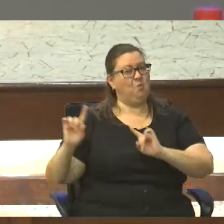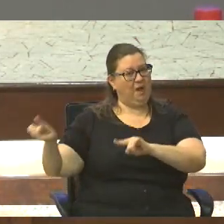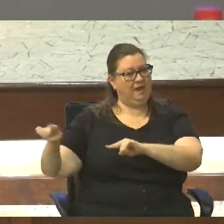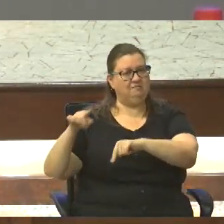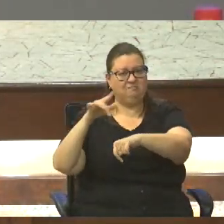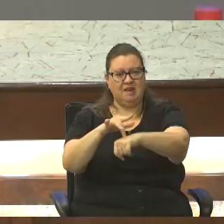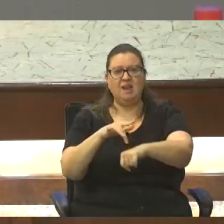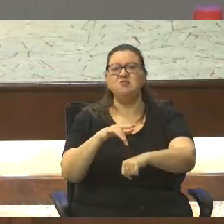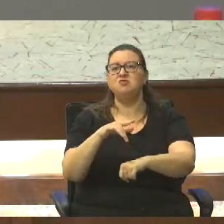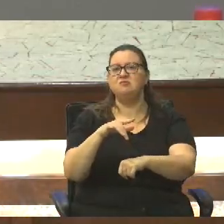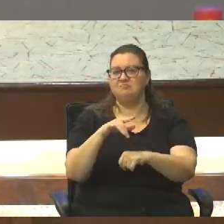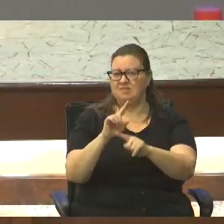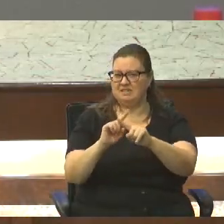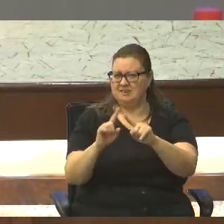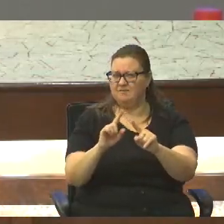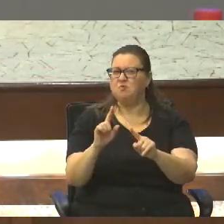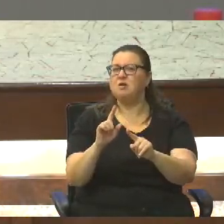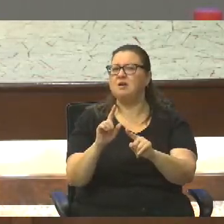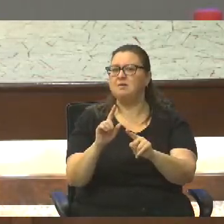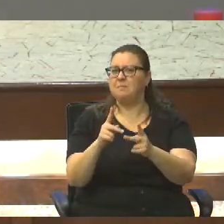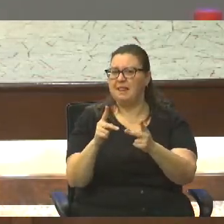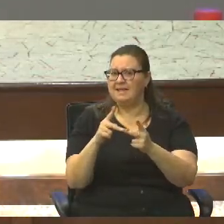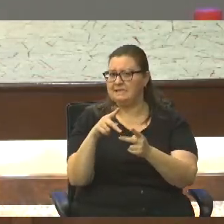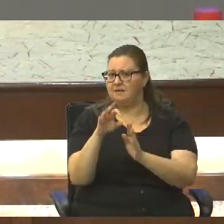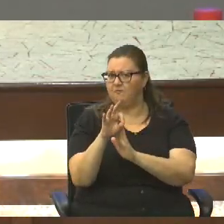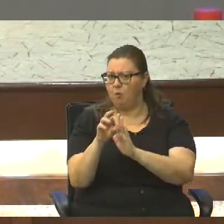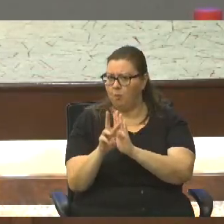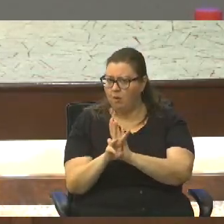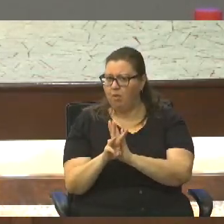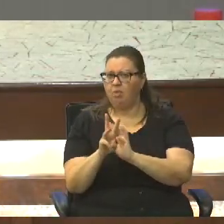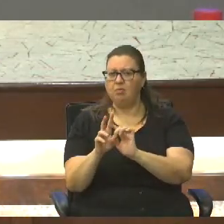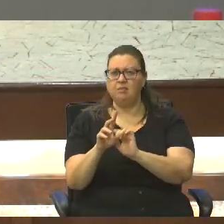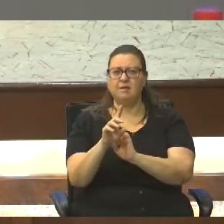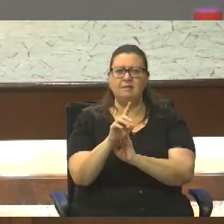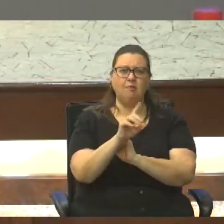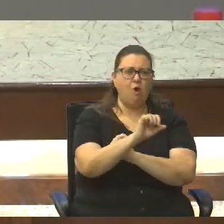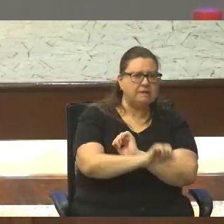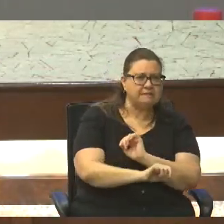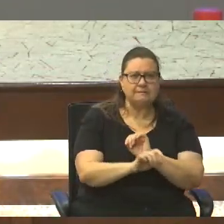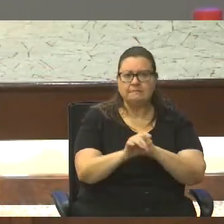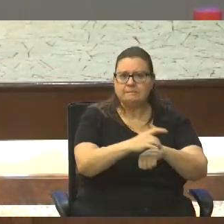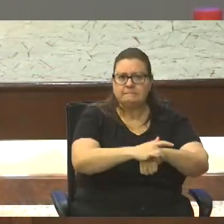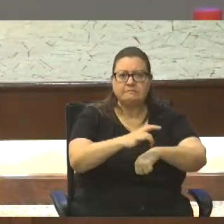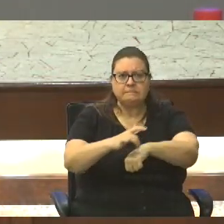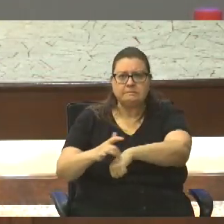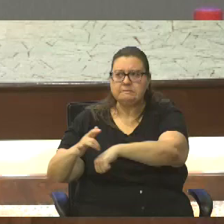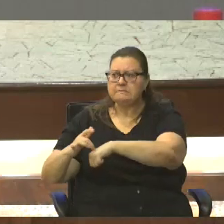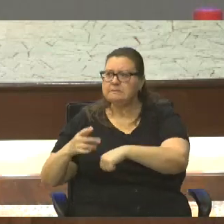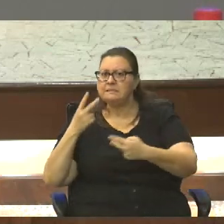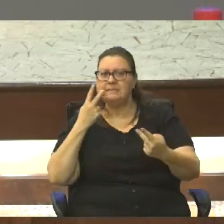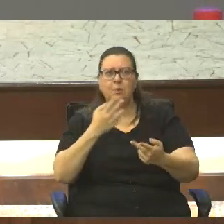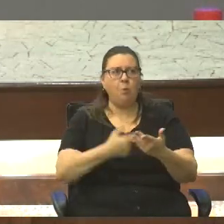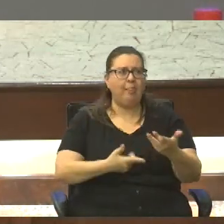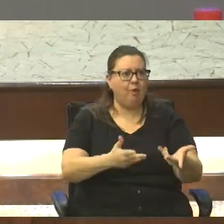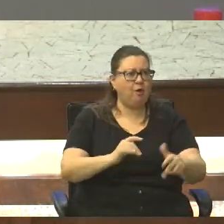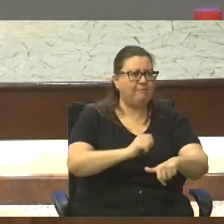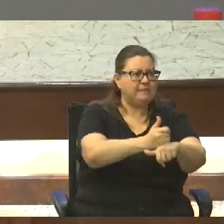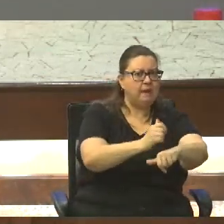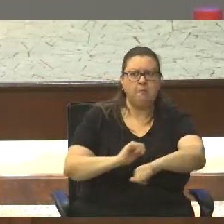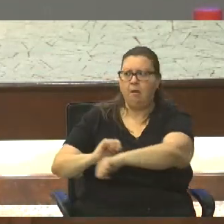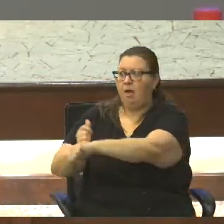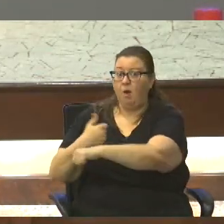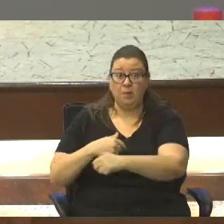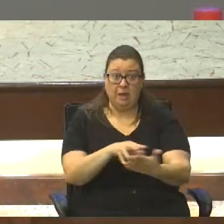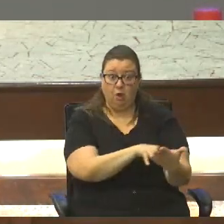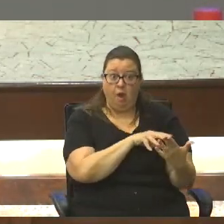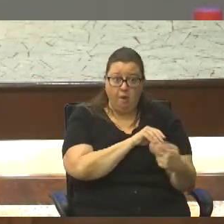Del Valle and Cedar Park and Richardson and Fort Worth and seeing what works there and what we can improve on and what we can do better, what we want to copy